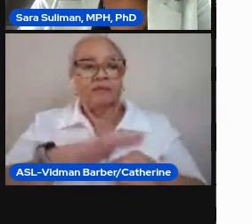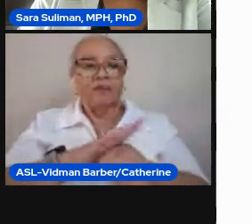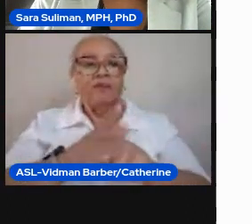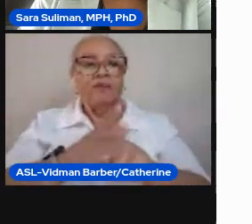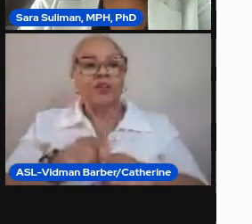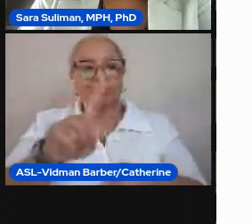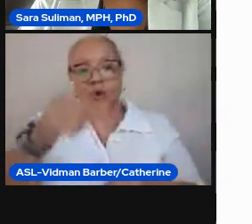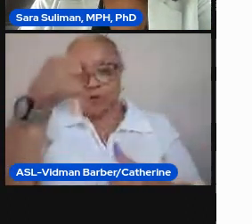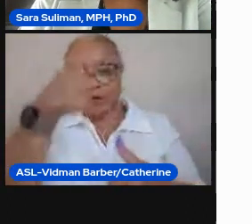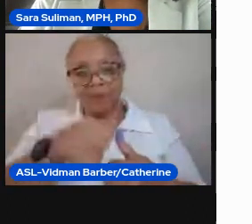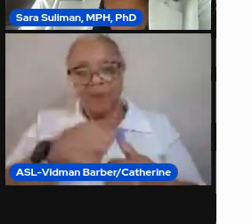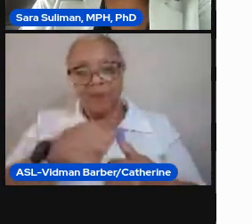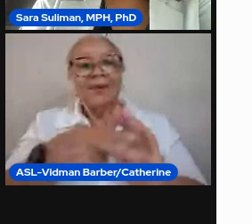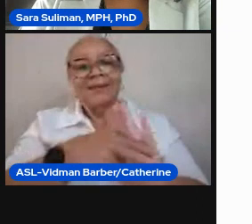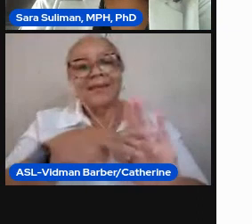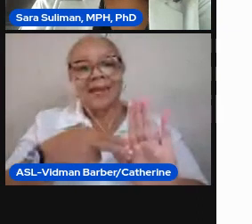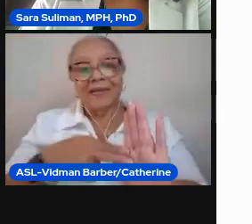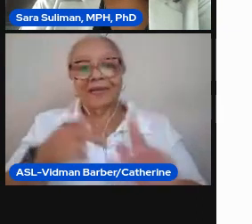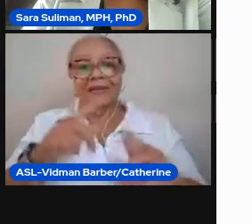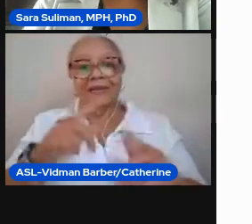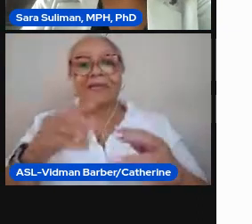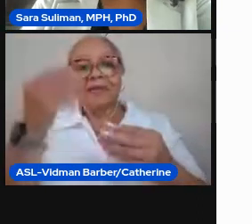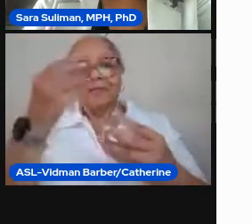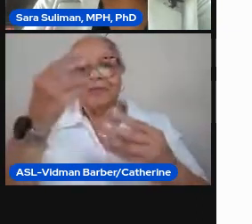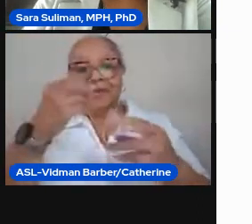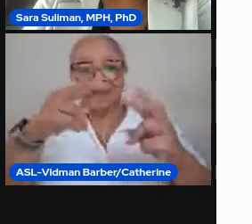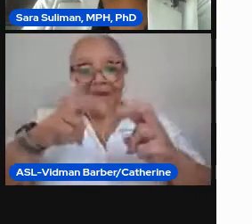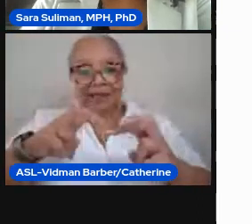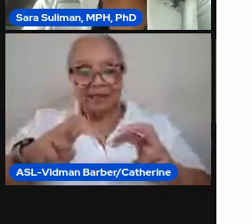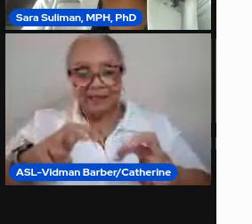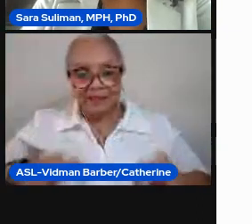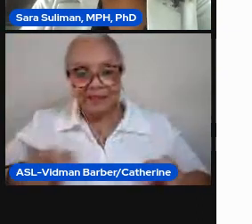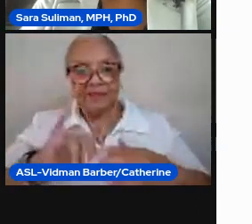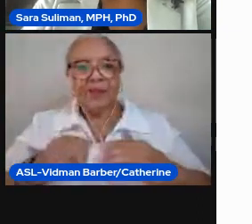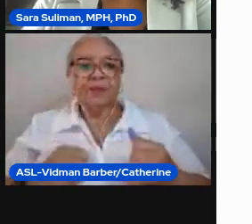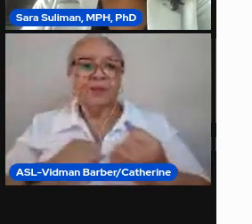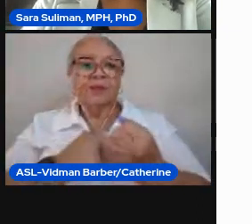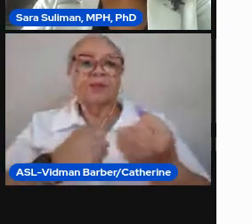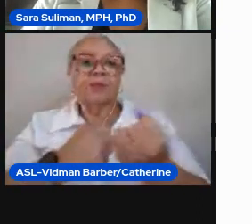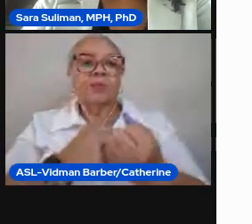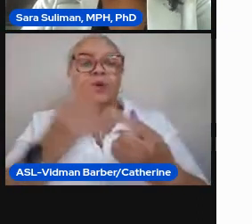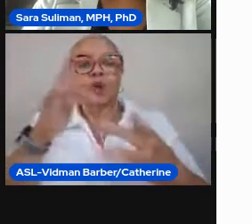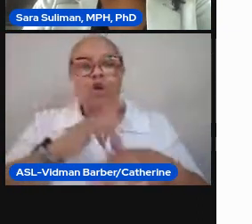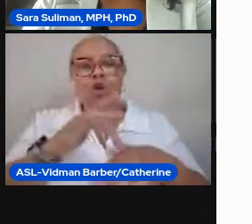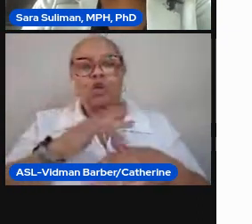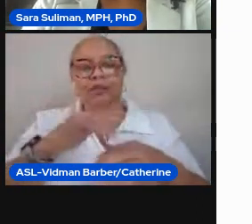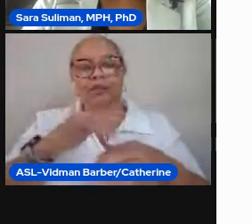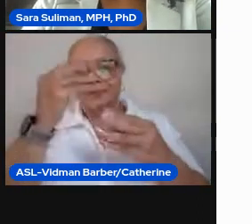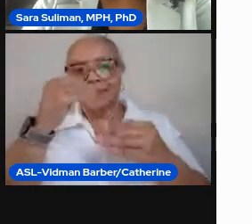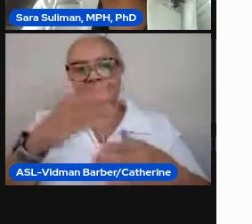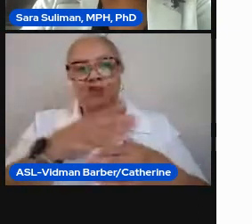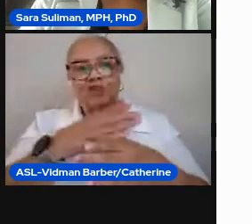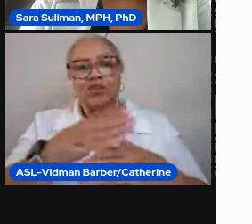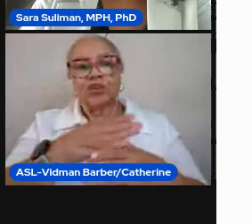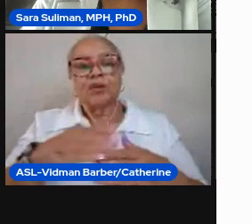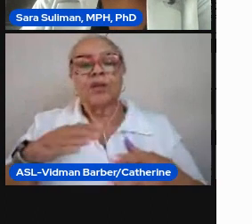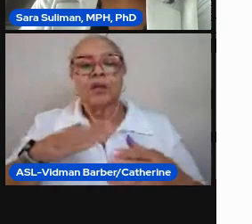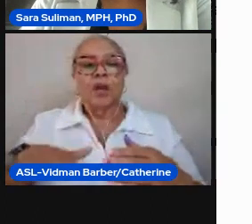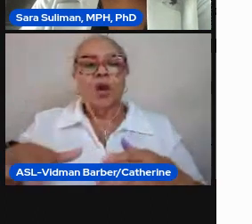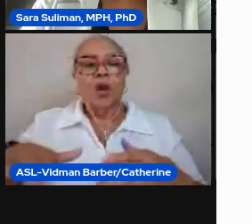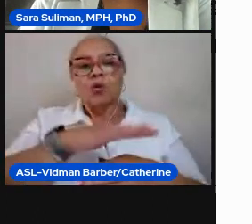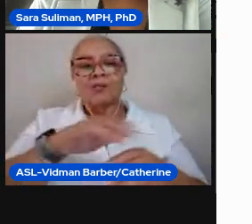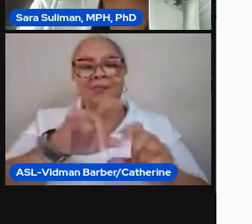Diagnostics, data analytics, which would facilitate early data sharing between investigators across the ecosystem, and